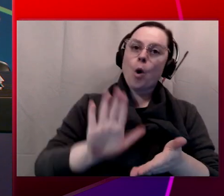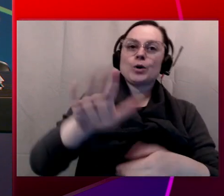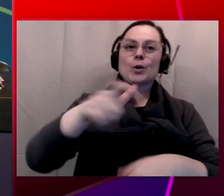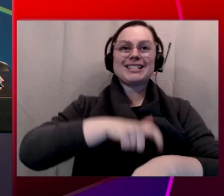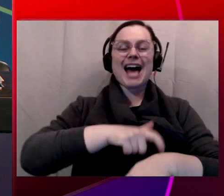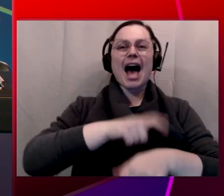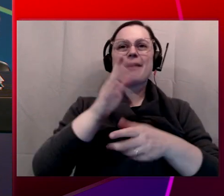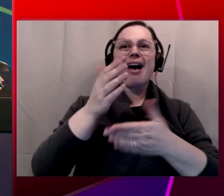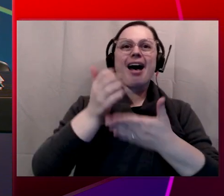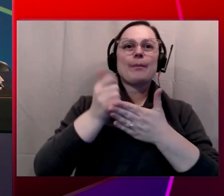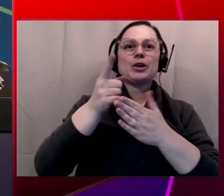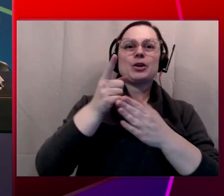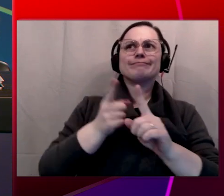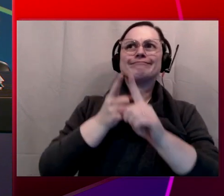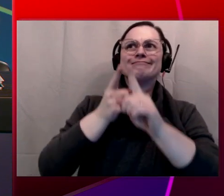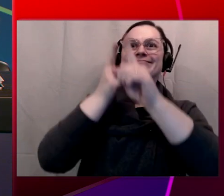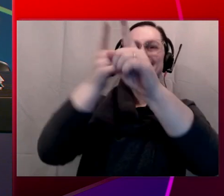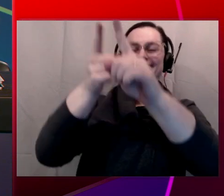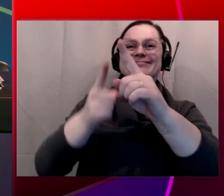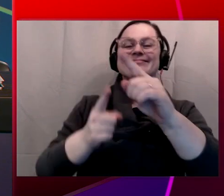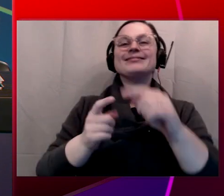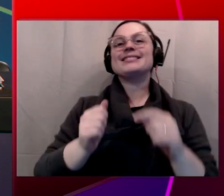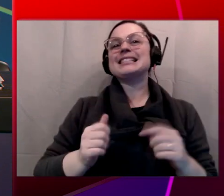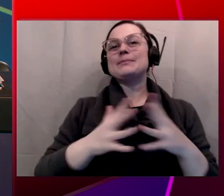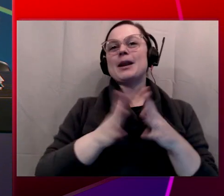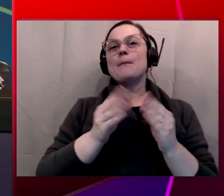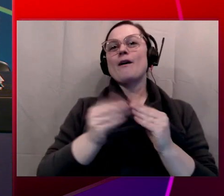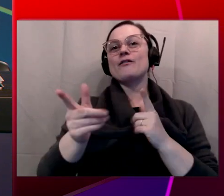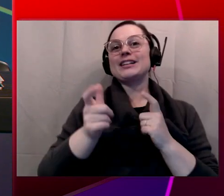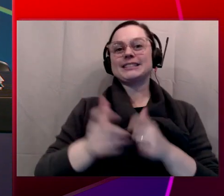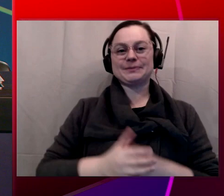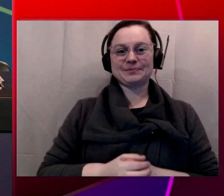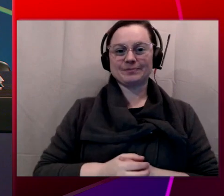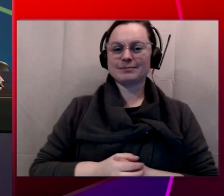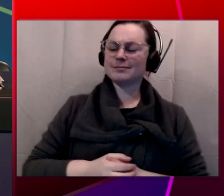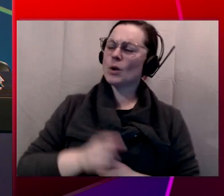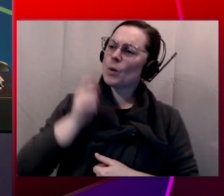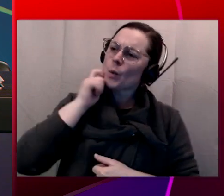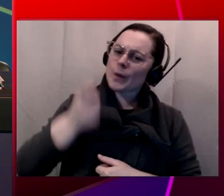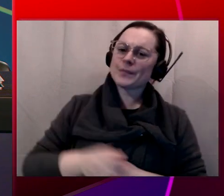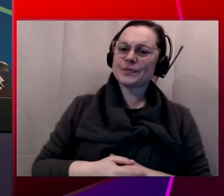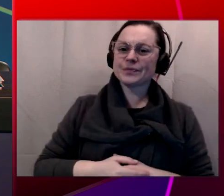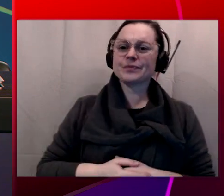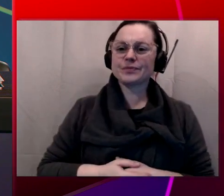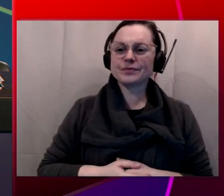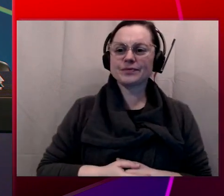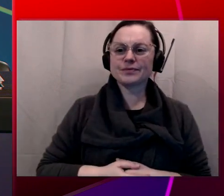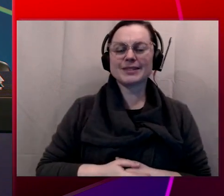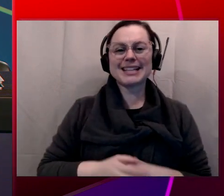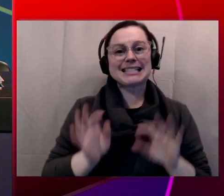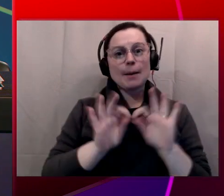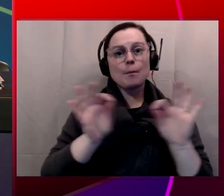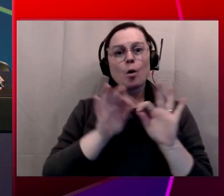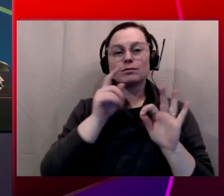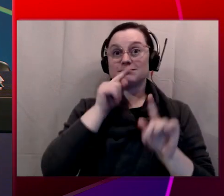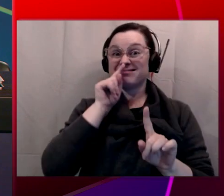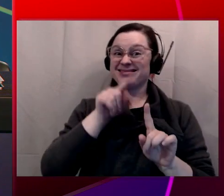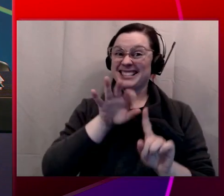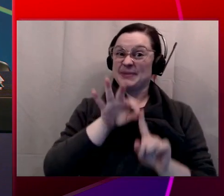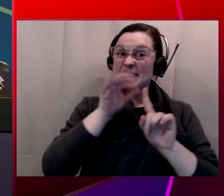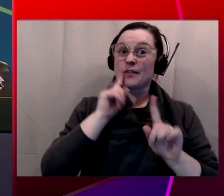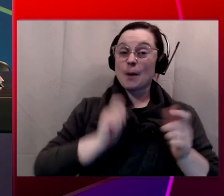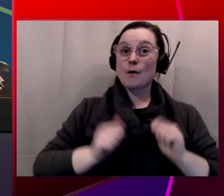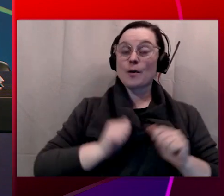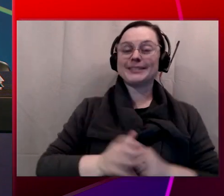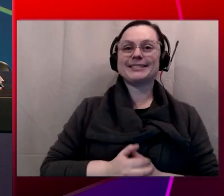have to spin up faster. And that's really cool. So it's important, especially for performance. So if you have a container, you want to get